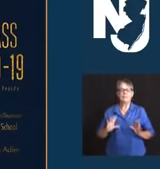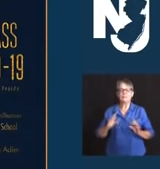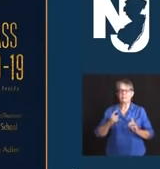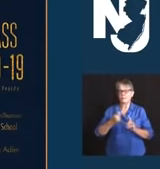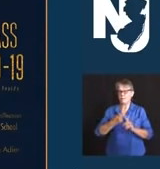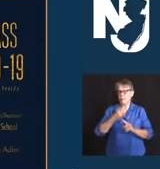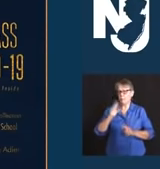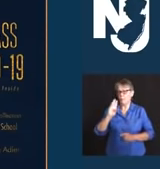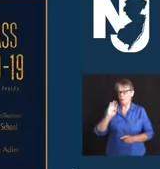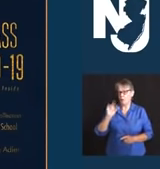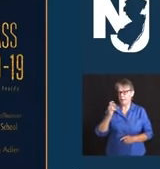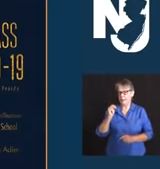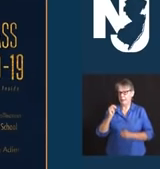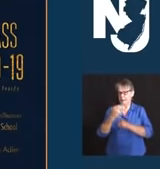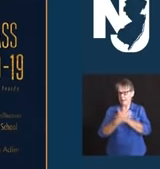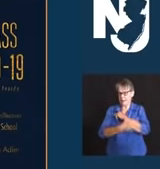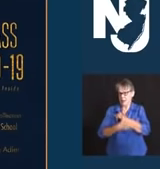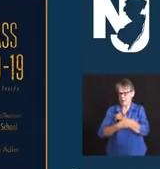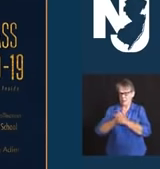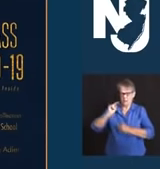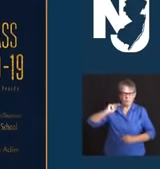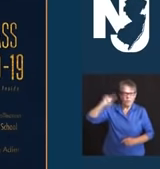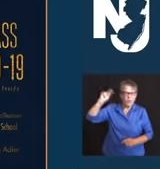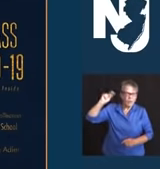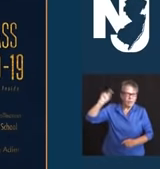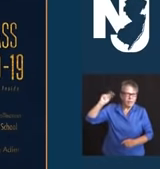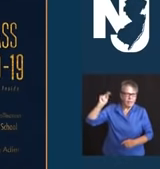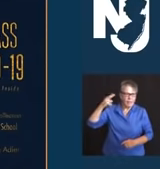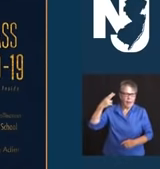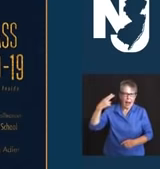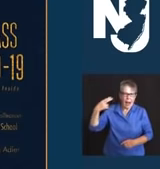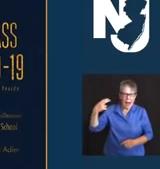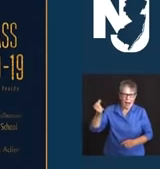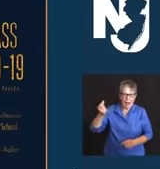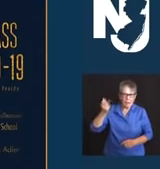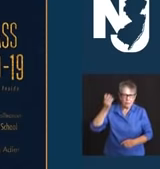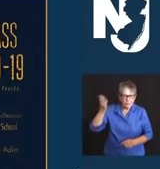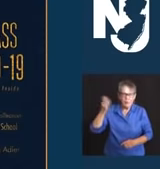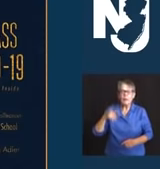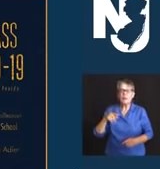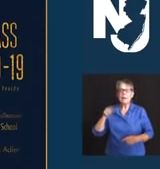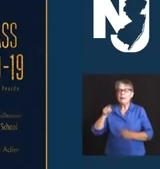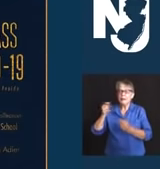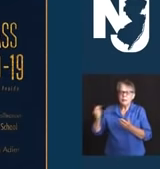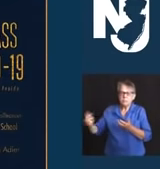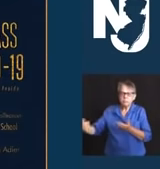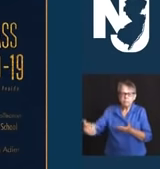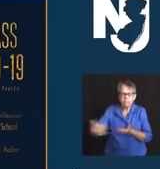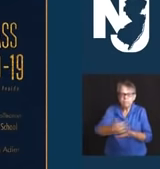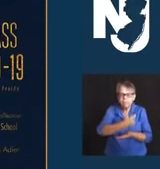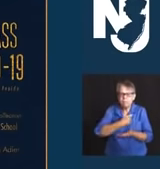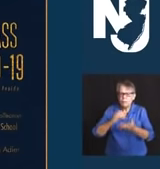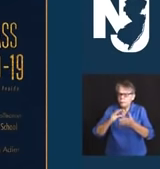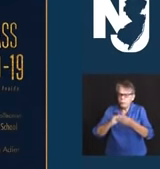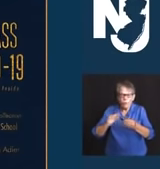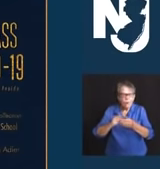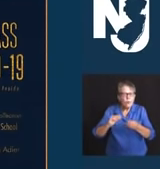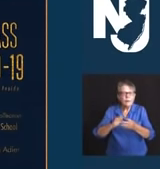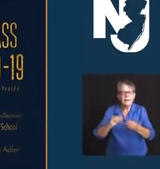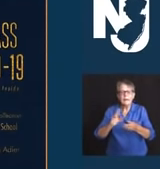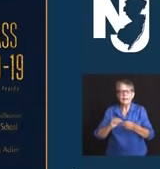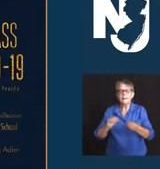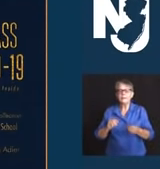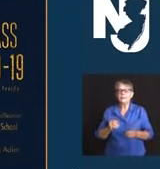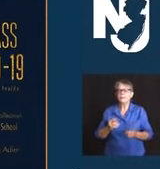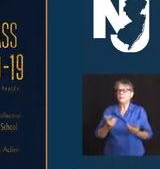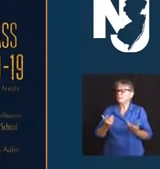of the pandemic and the impact that it had on the lives of his students as a teachable moment. As he saw his students